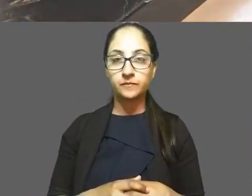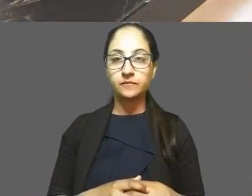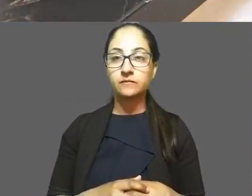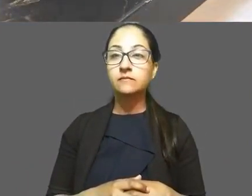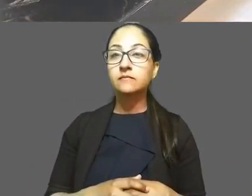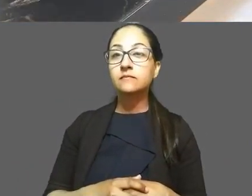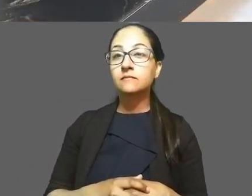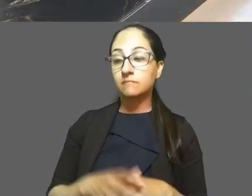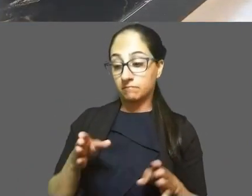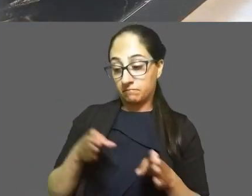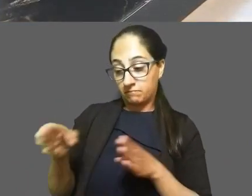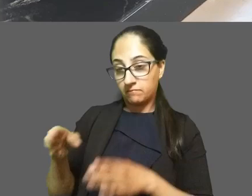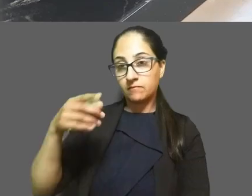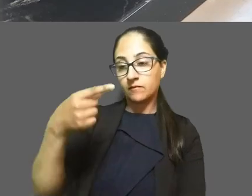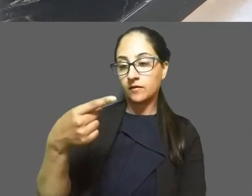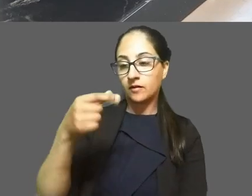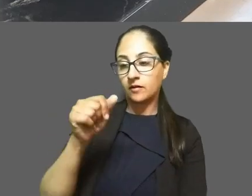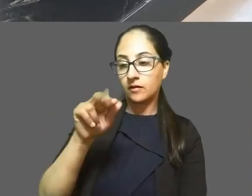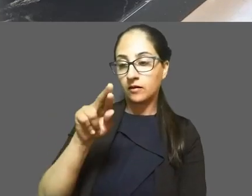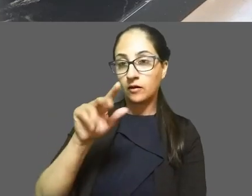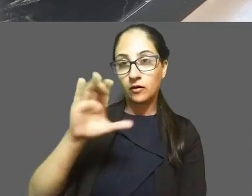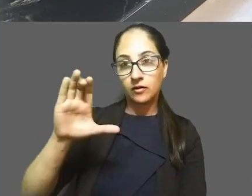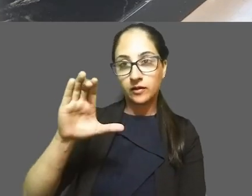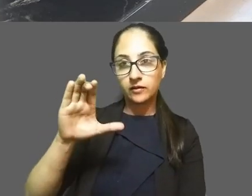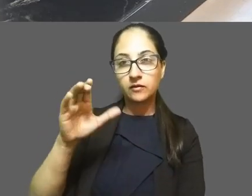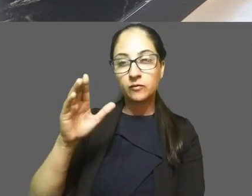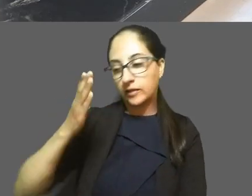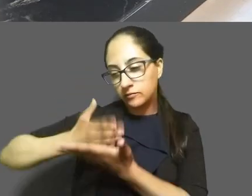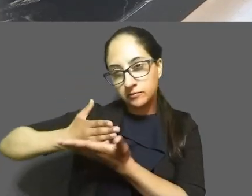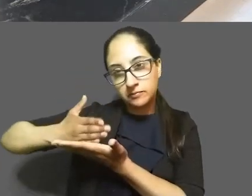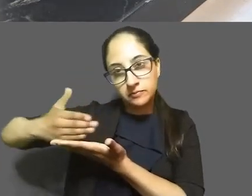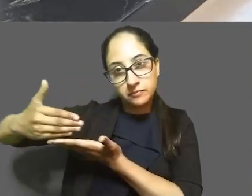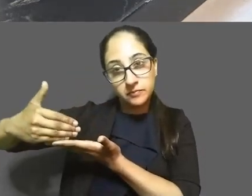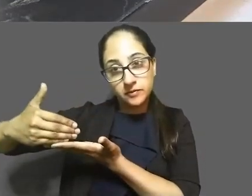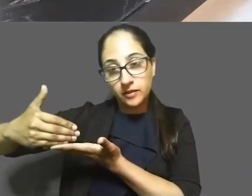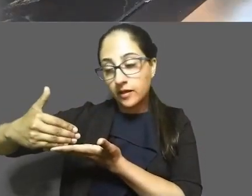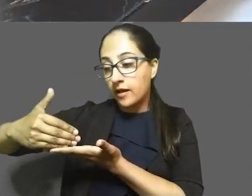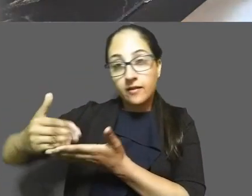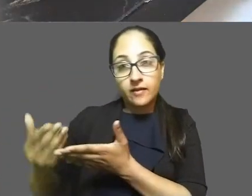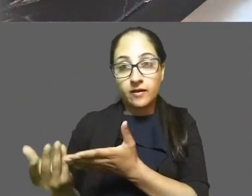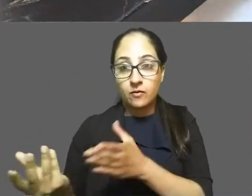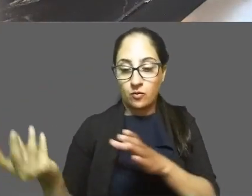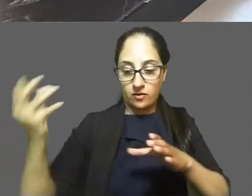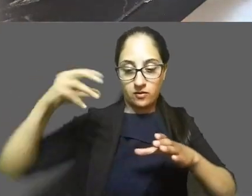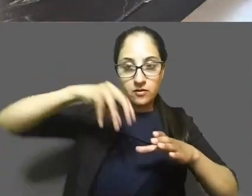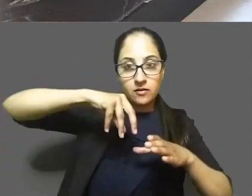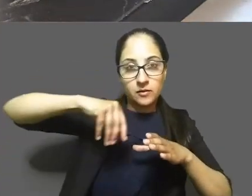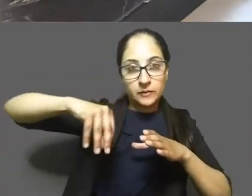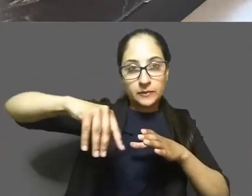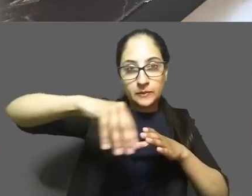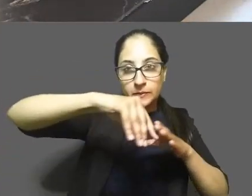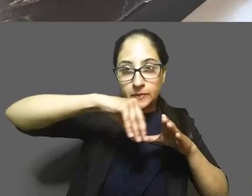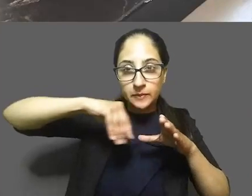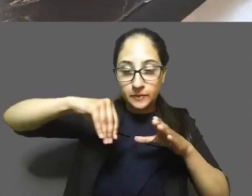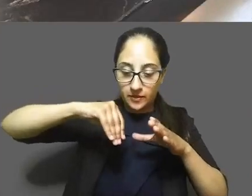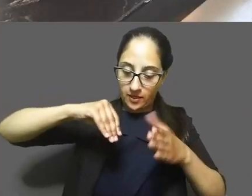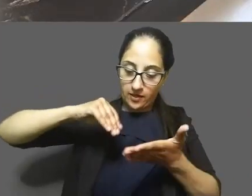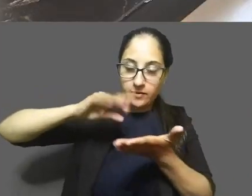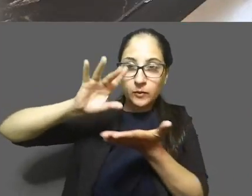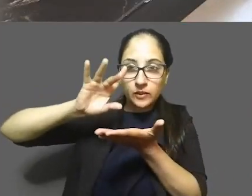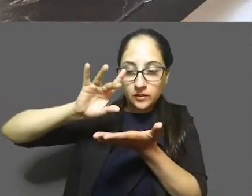go ahead and I have some chopped garlic that I'm going to embed right